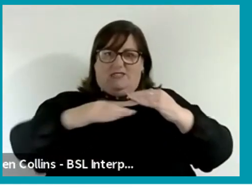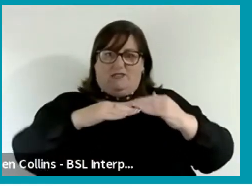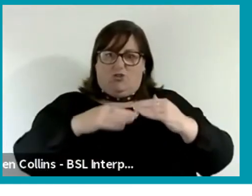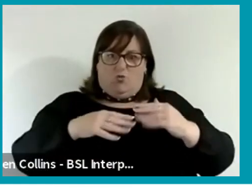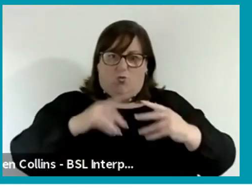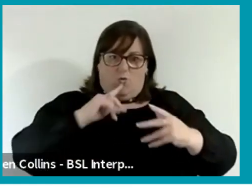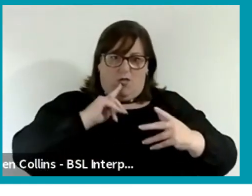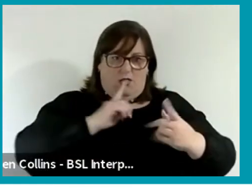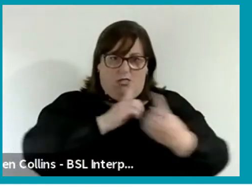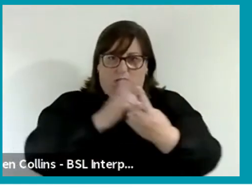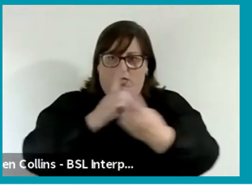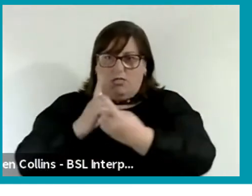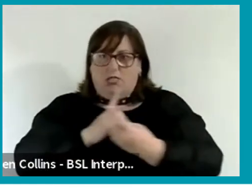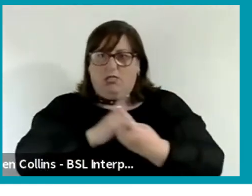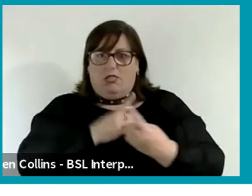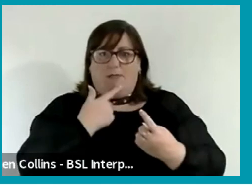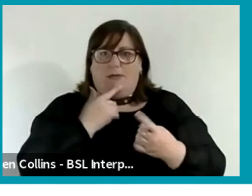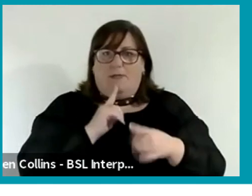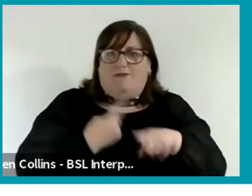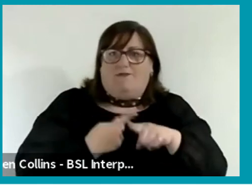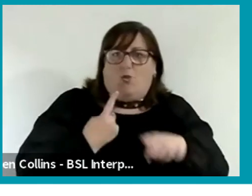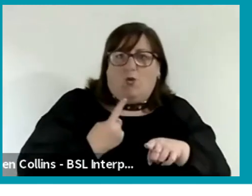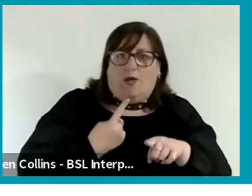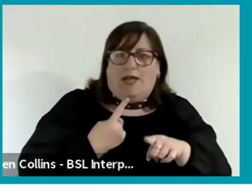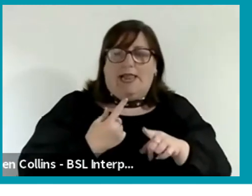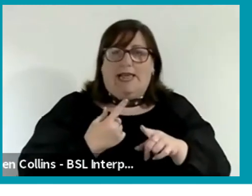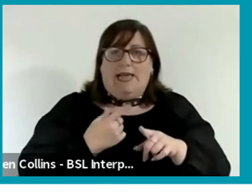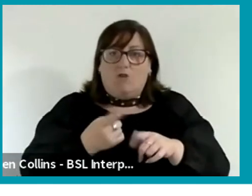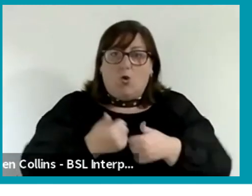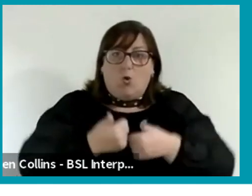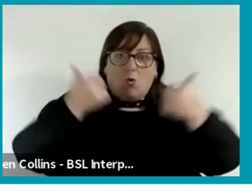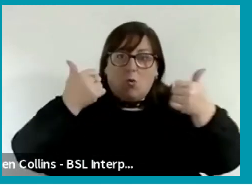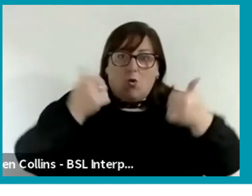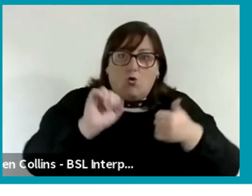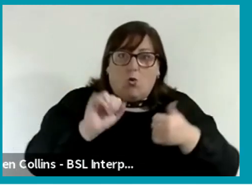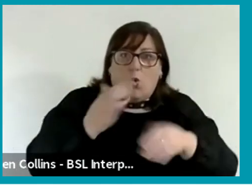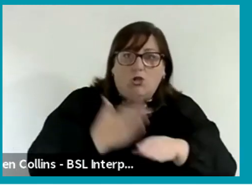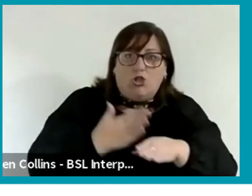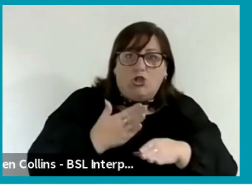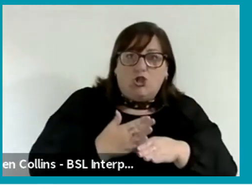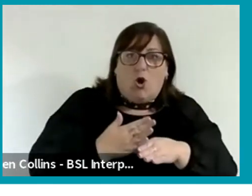Leadership, I'd literally a stone throw away. If you're good at your job and you're